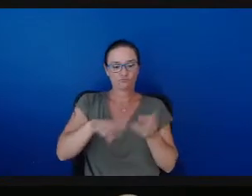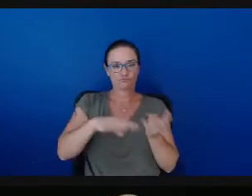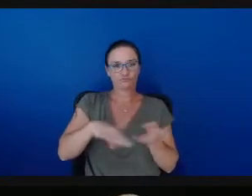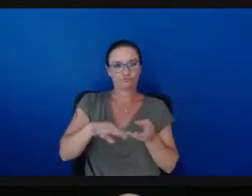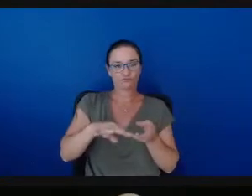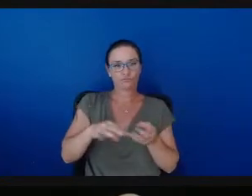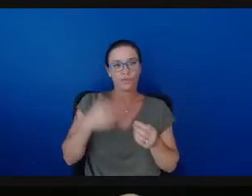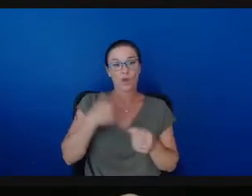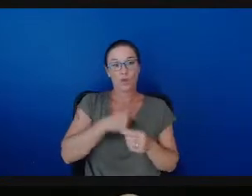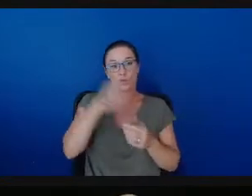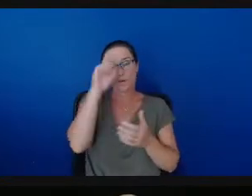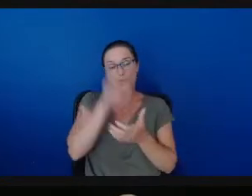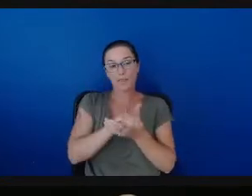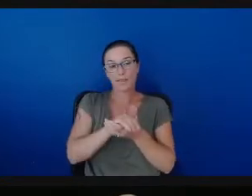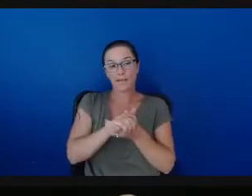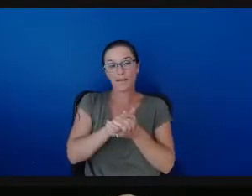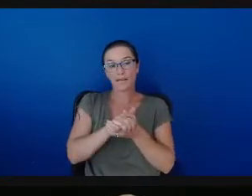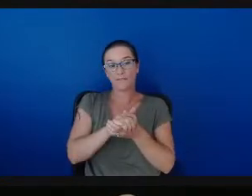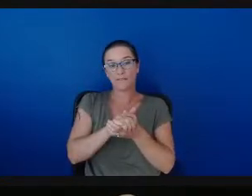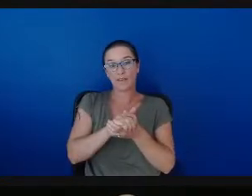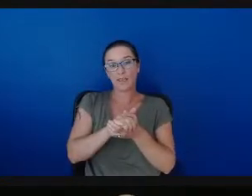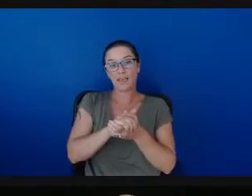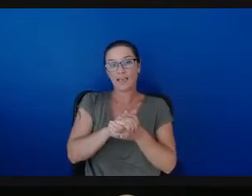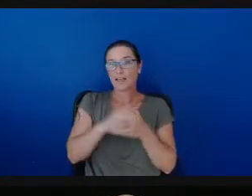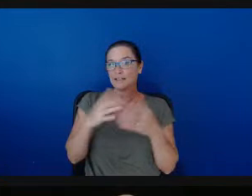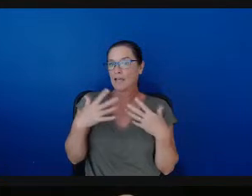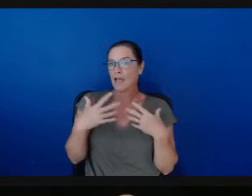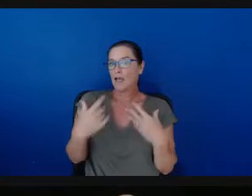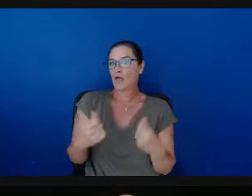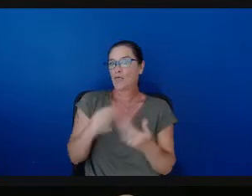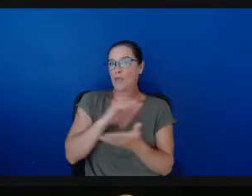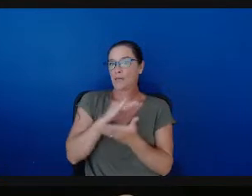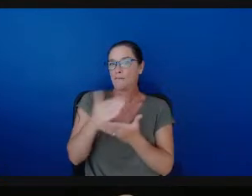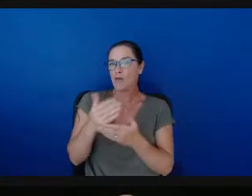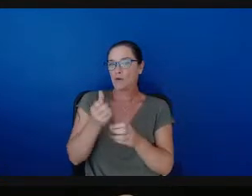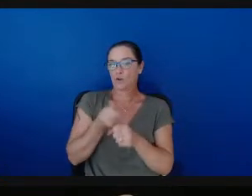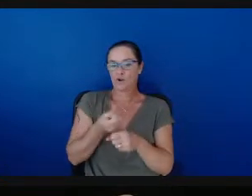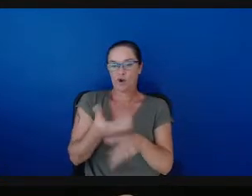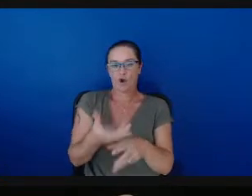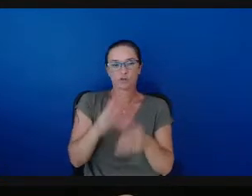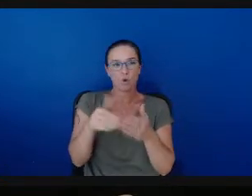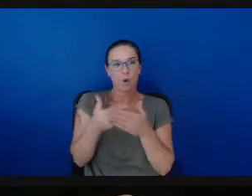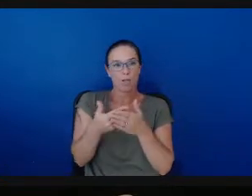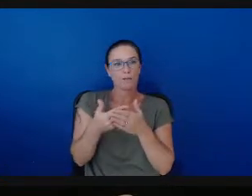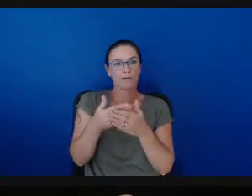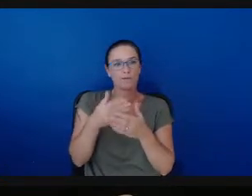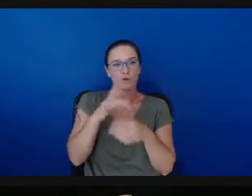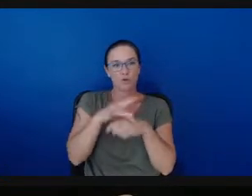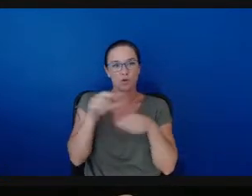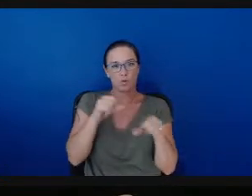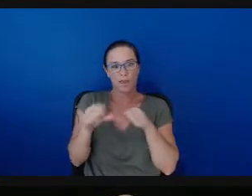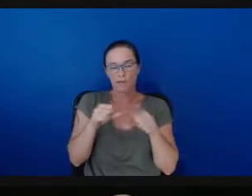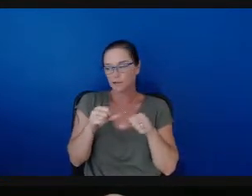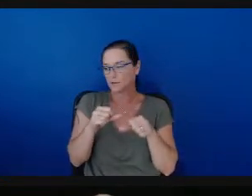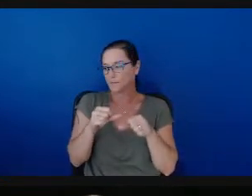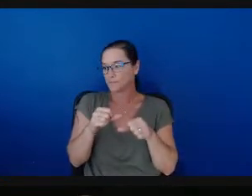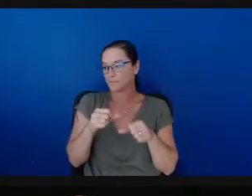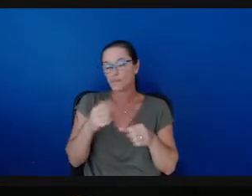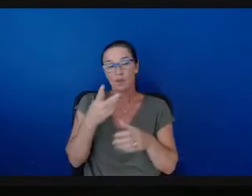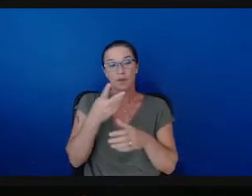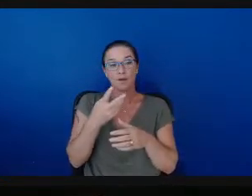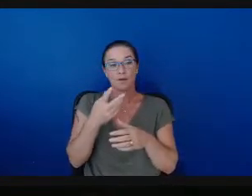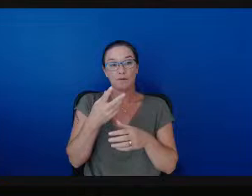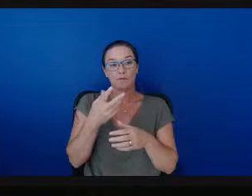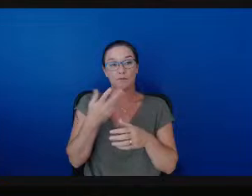we believe, very healthy, and it's causing all those earthquakes, and possibly both volcanoes erupted at the same time last